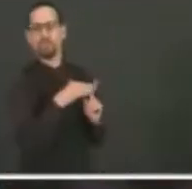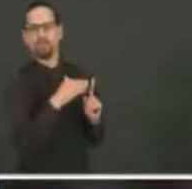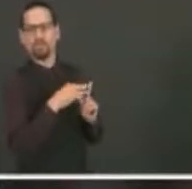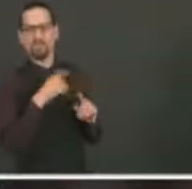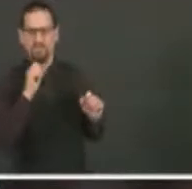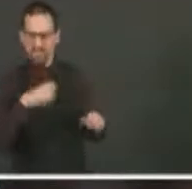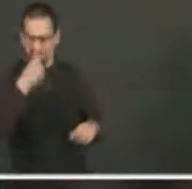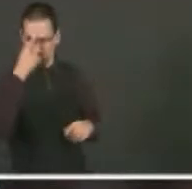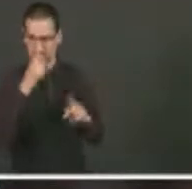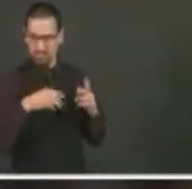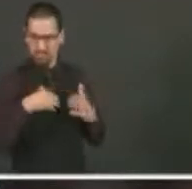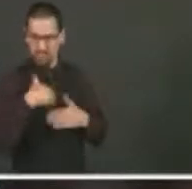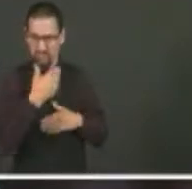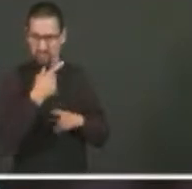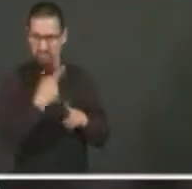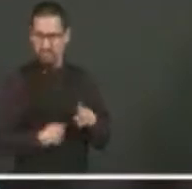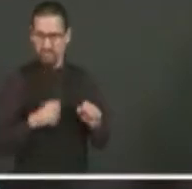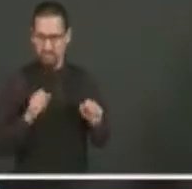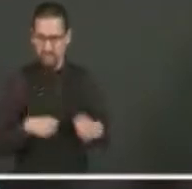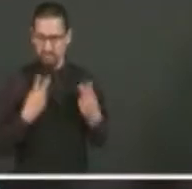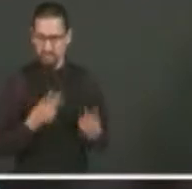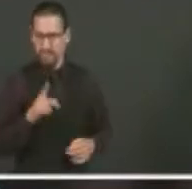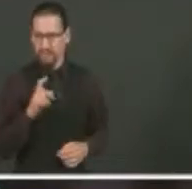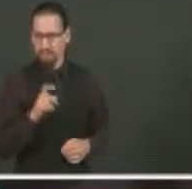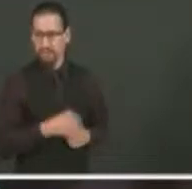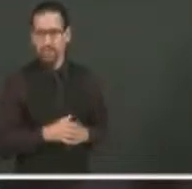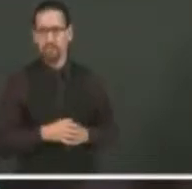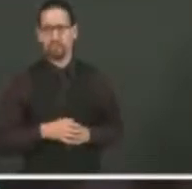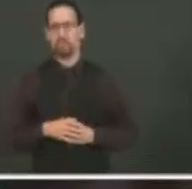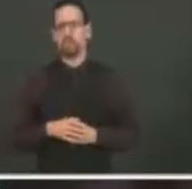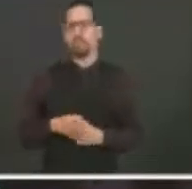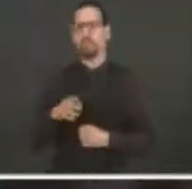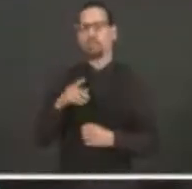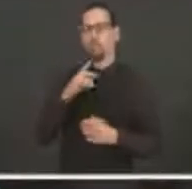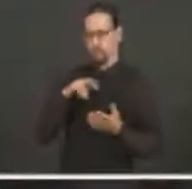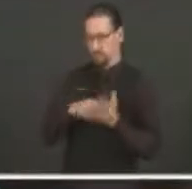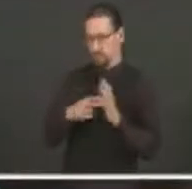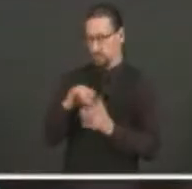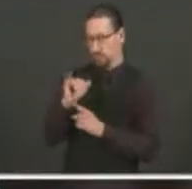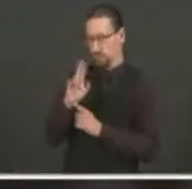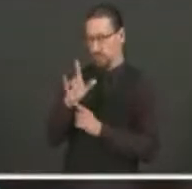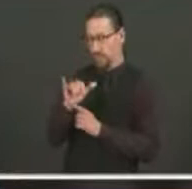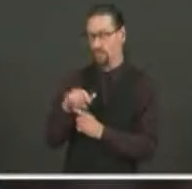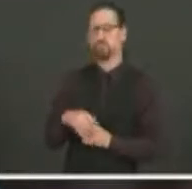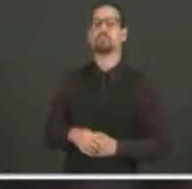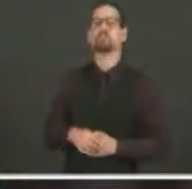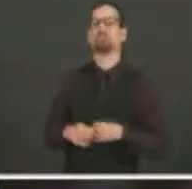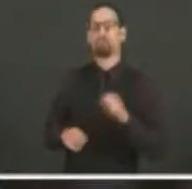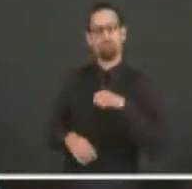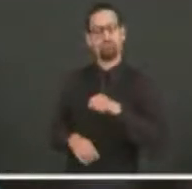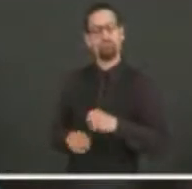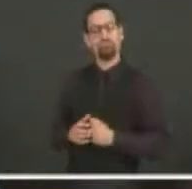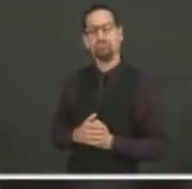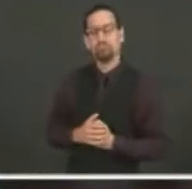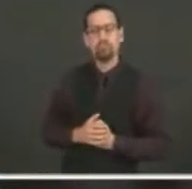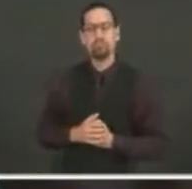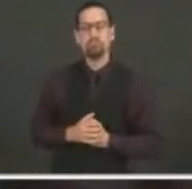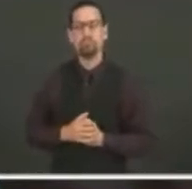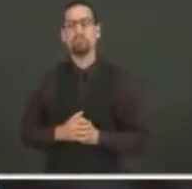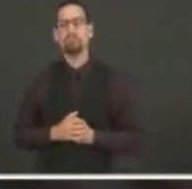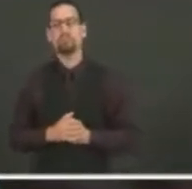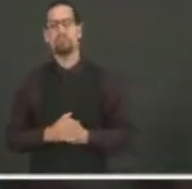say, next month? And next month being July, yes. My second question for you, getting to